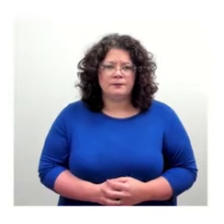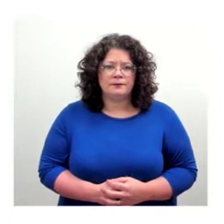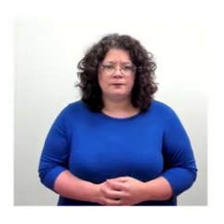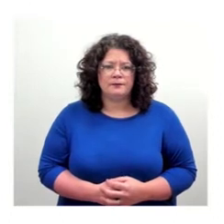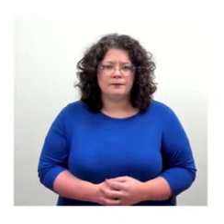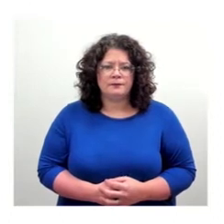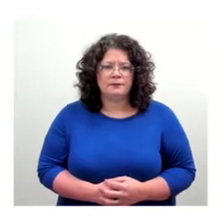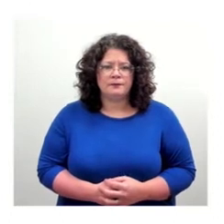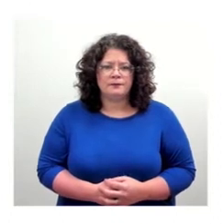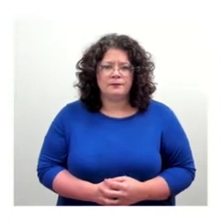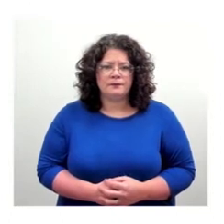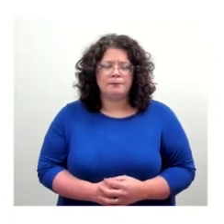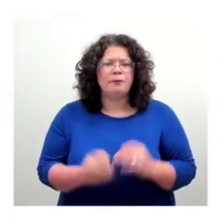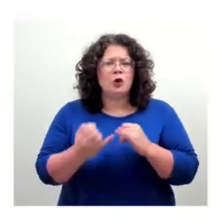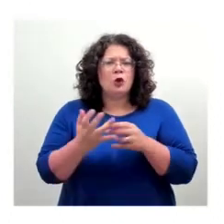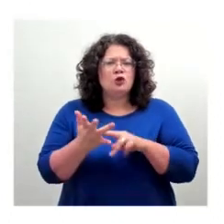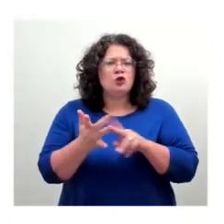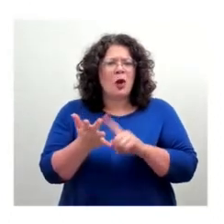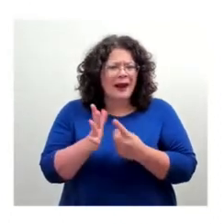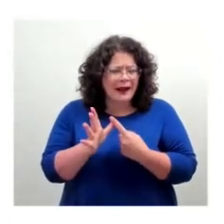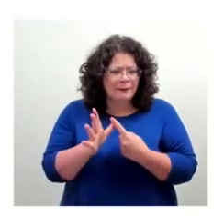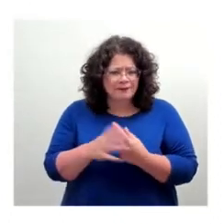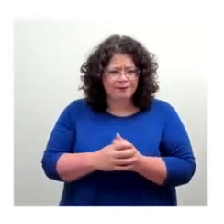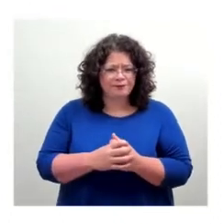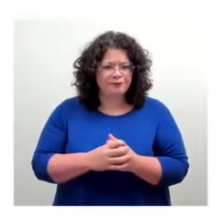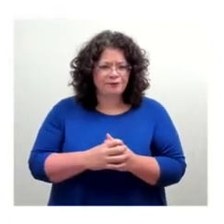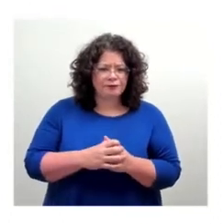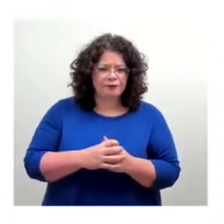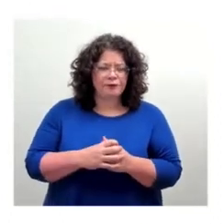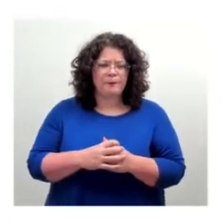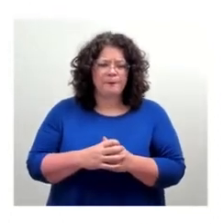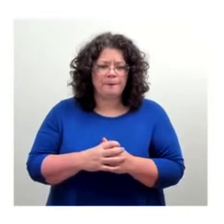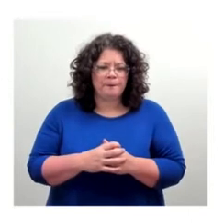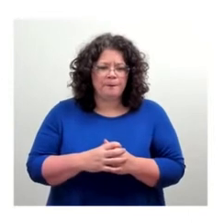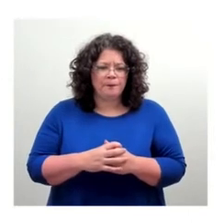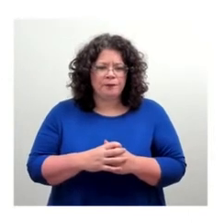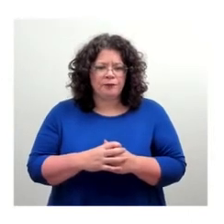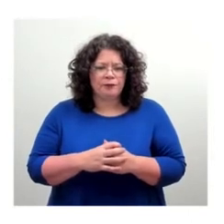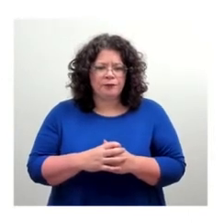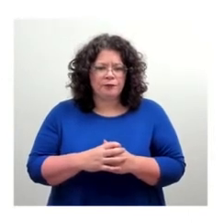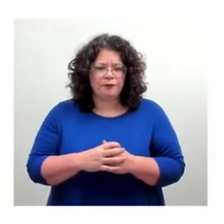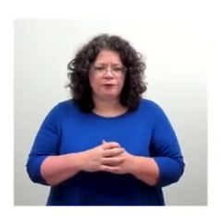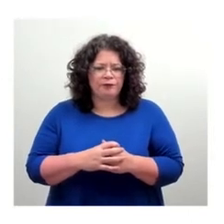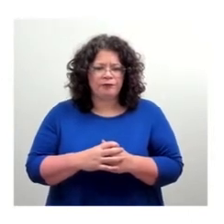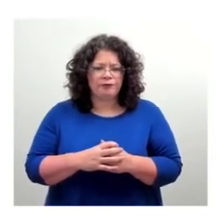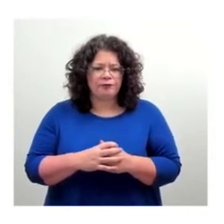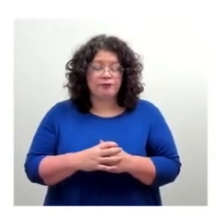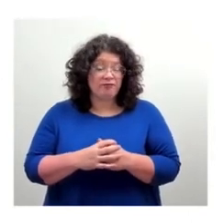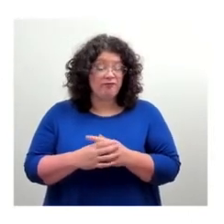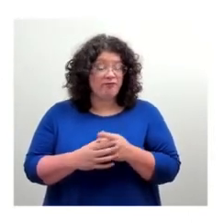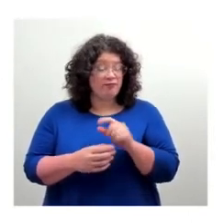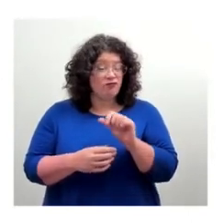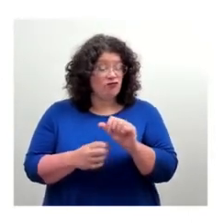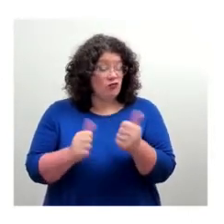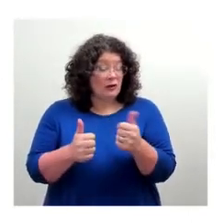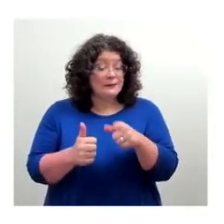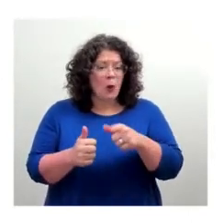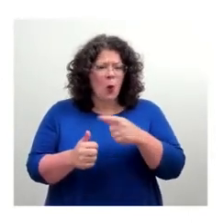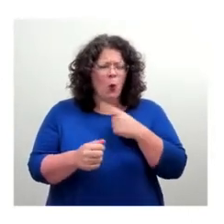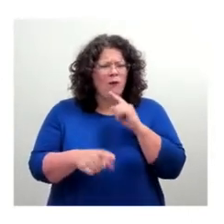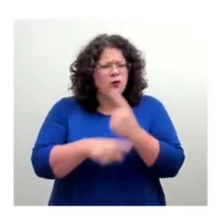work because it's a different version. So you probably need to look at a mezzanine format. Try and look at scripts. Can they